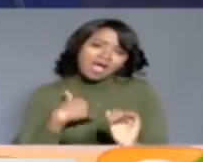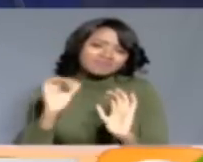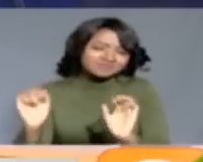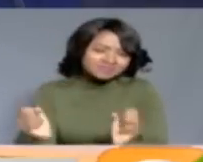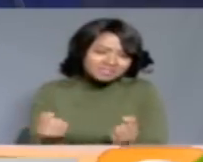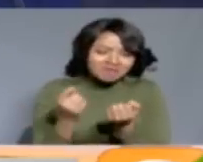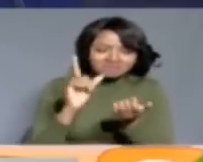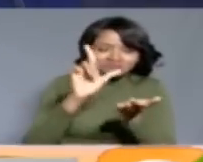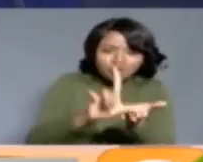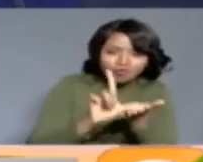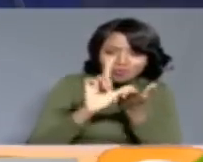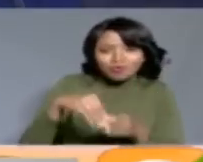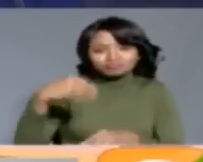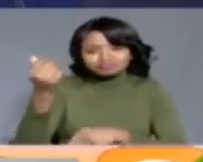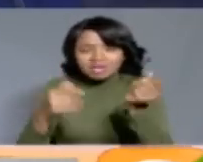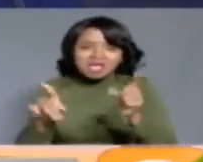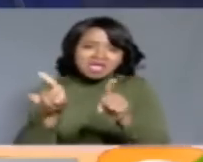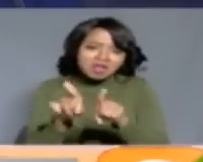money and